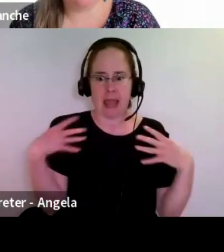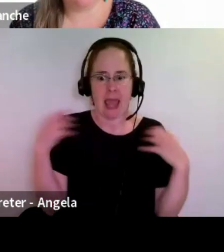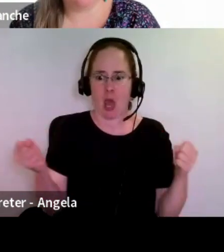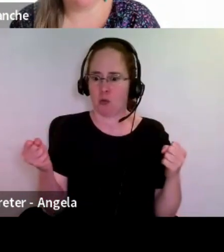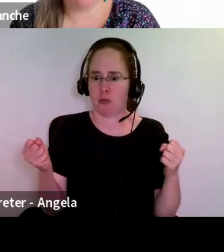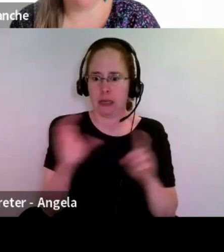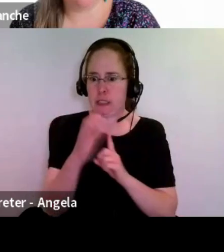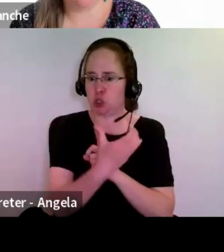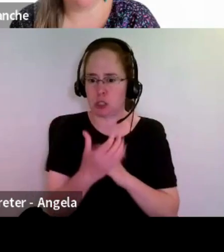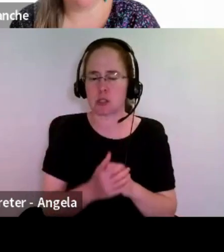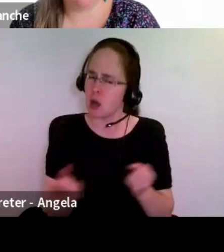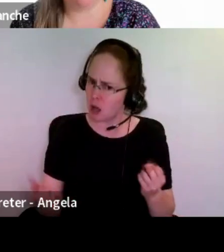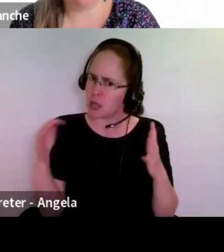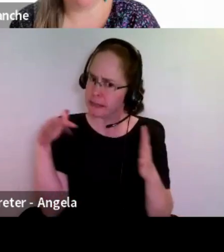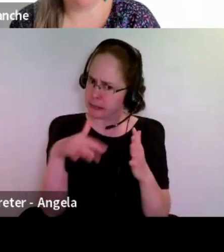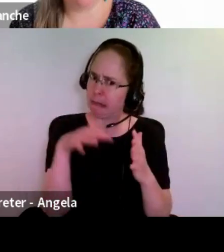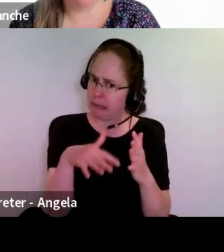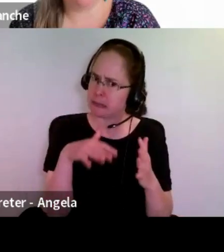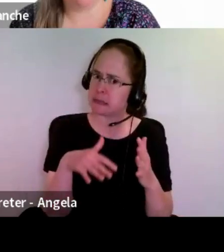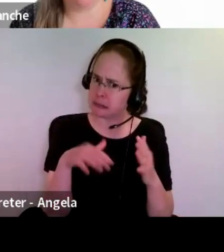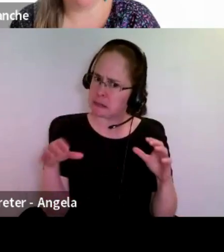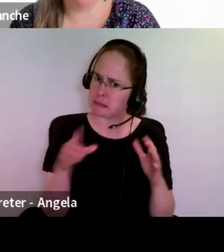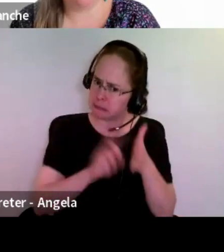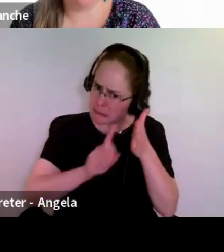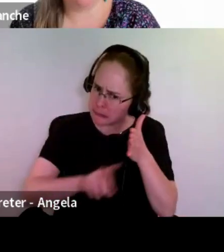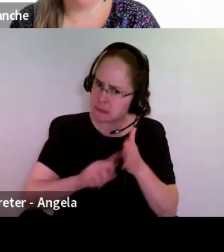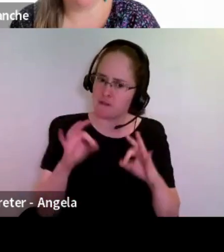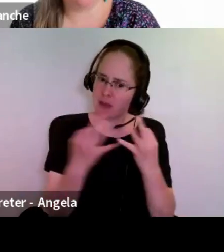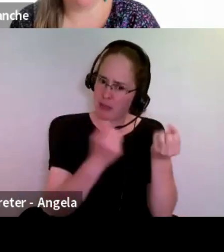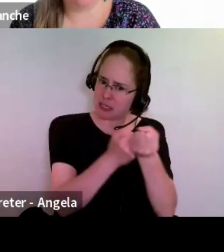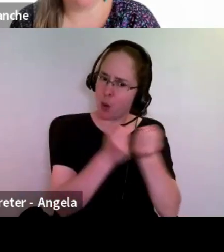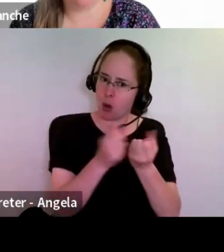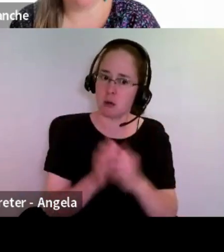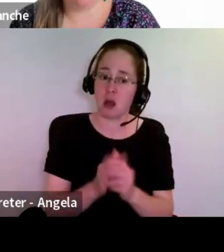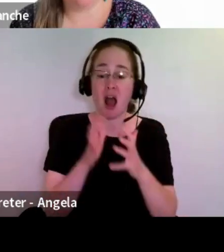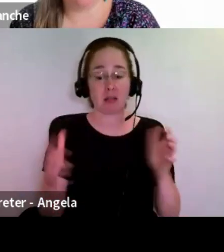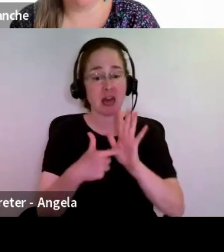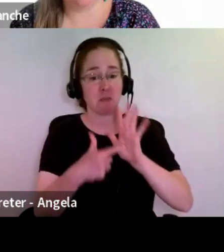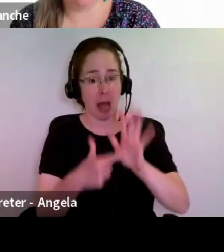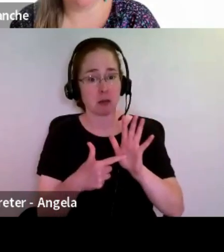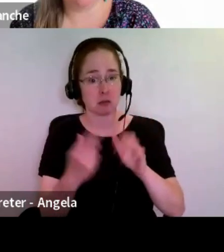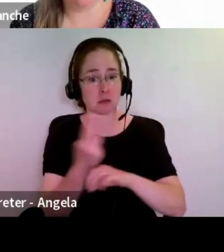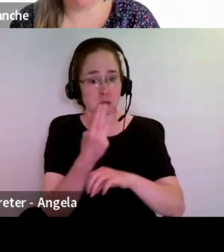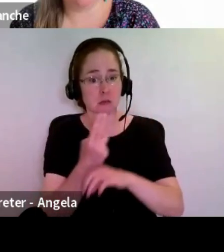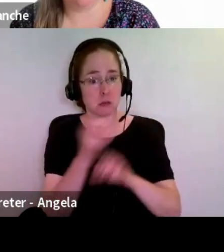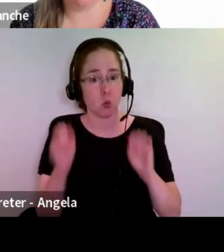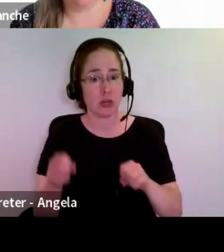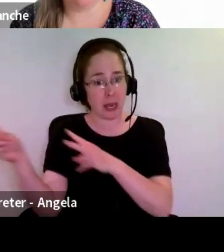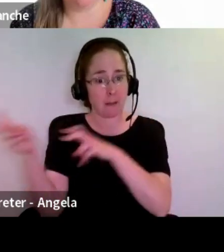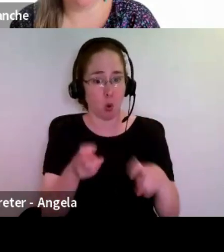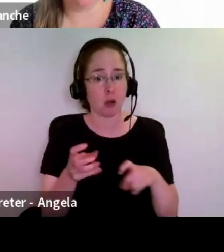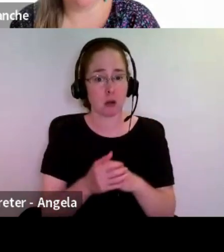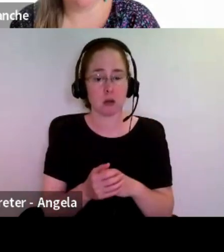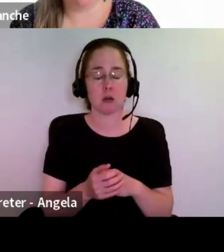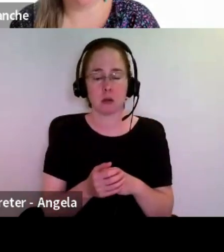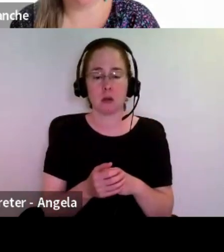conditions, there are a number of studies that are being done on family support. And I think there are a lot of models out there that we might be able to import. So that's